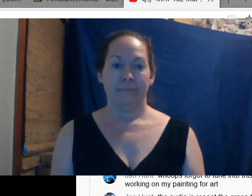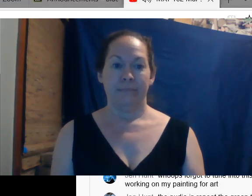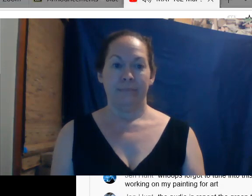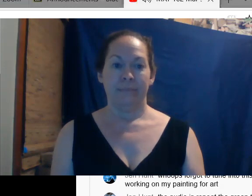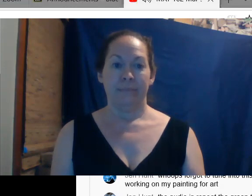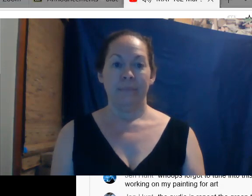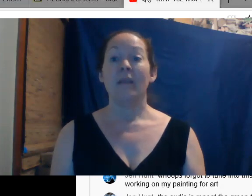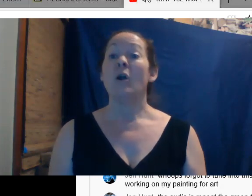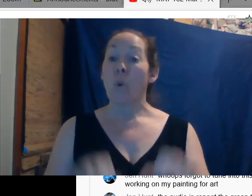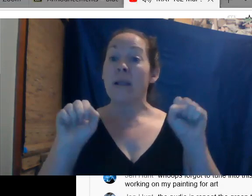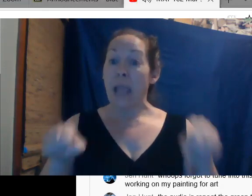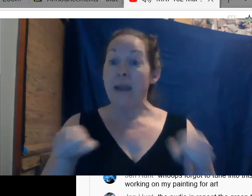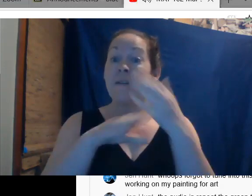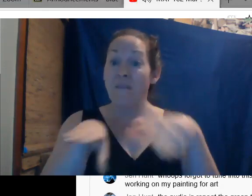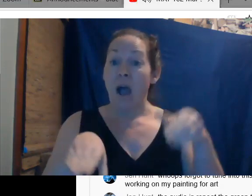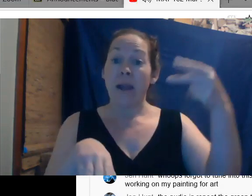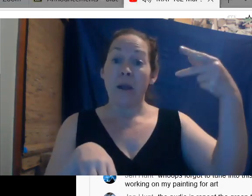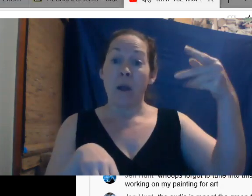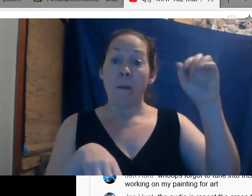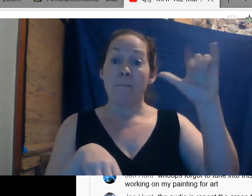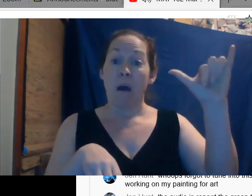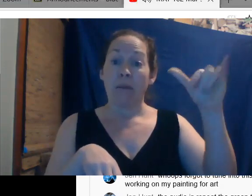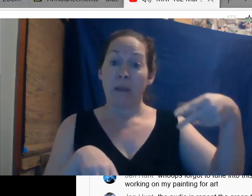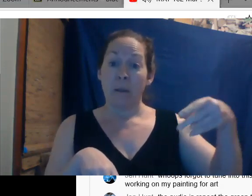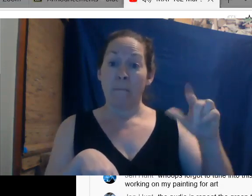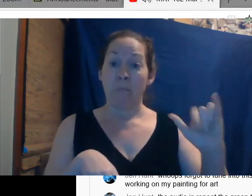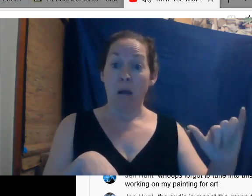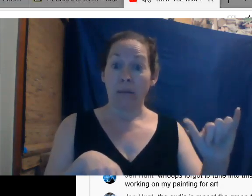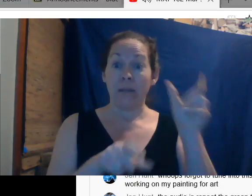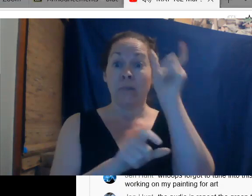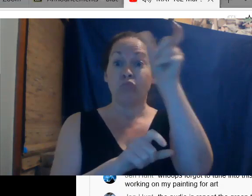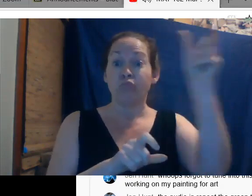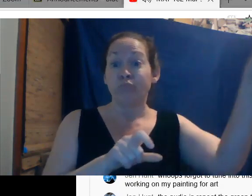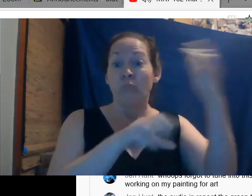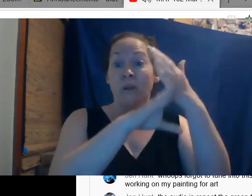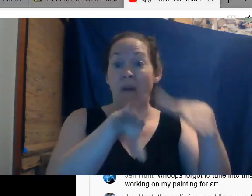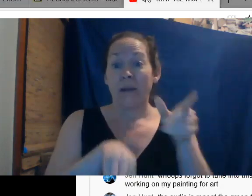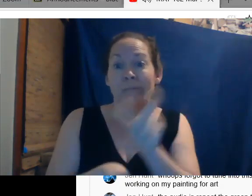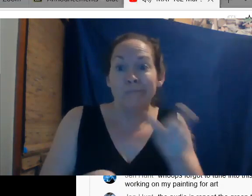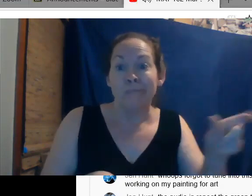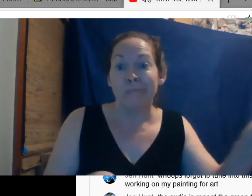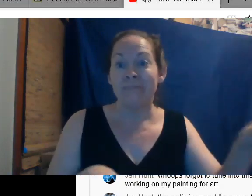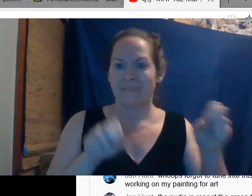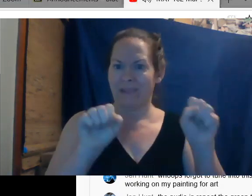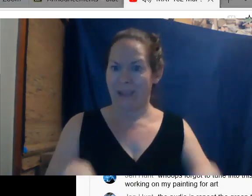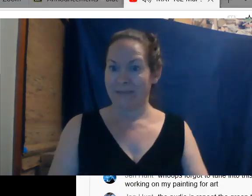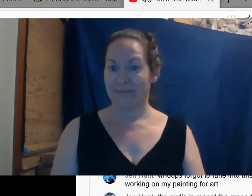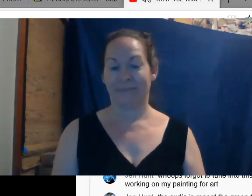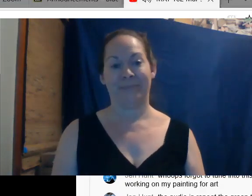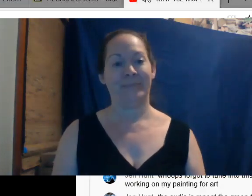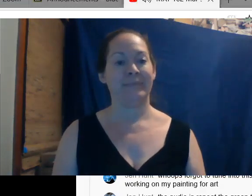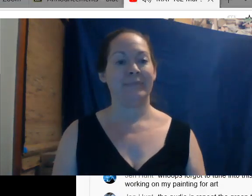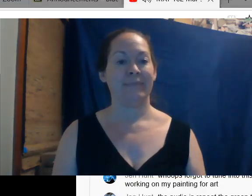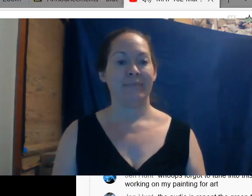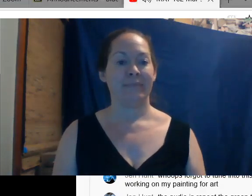by another polynomial. And here, when we're going to look at